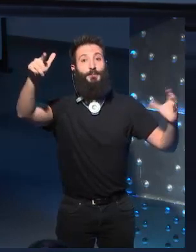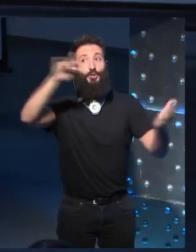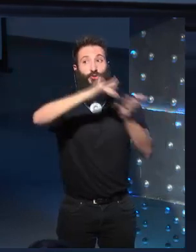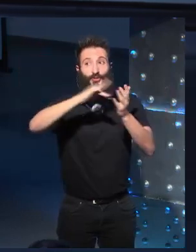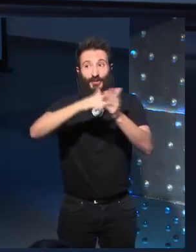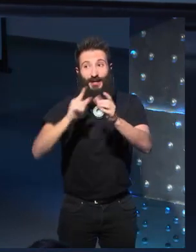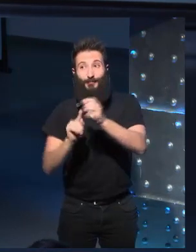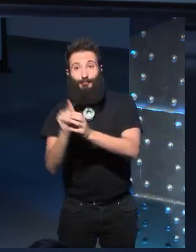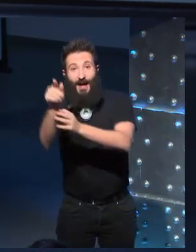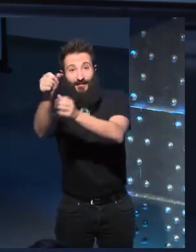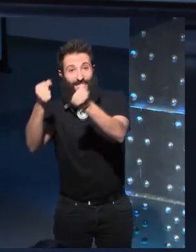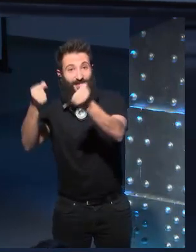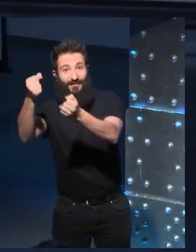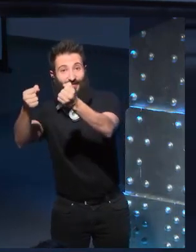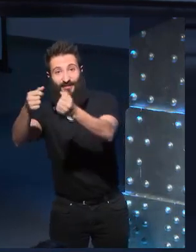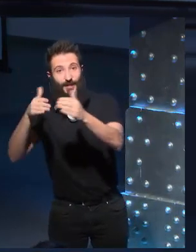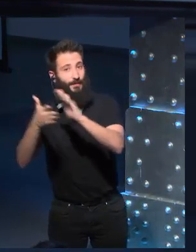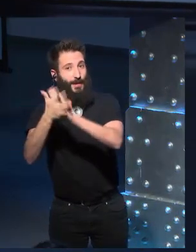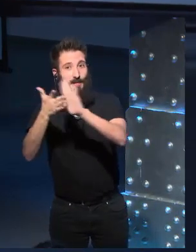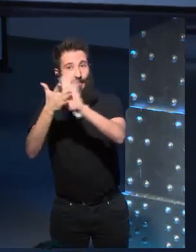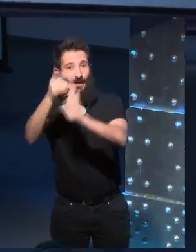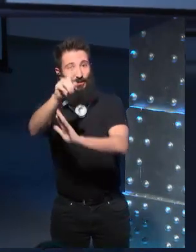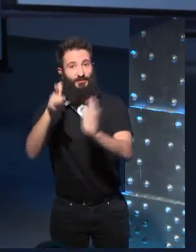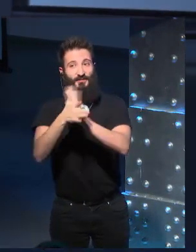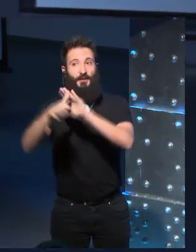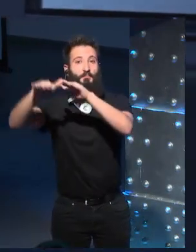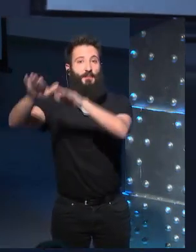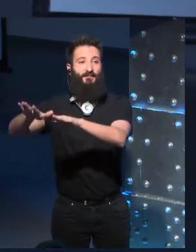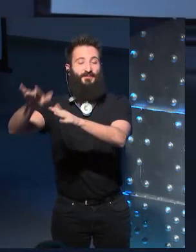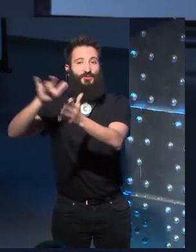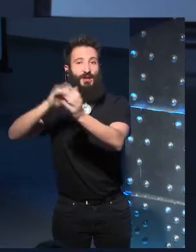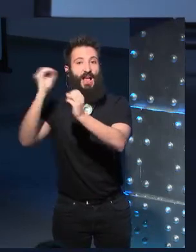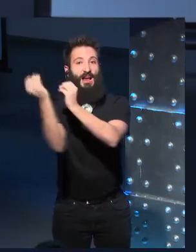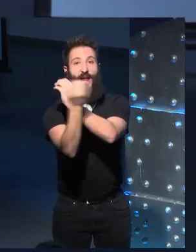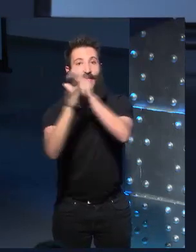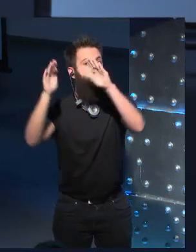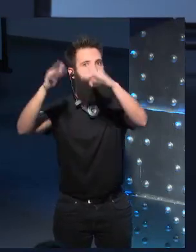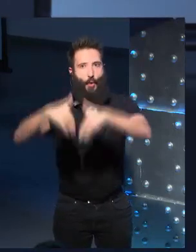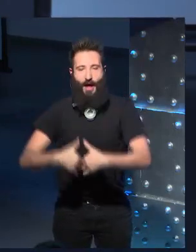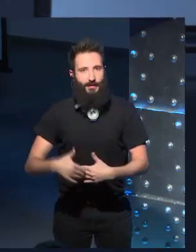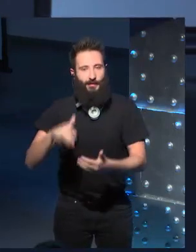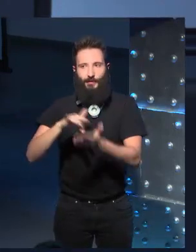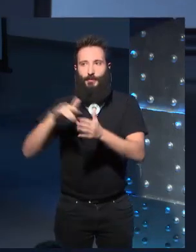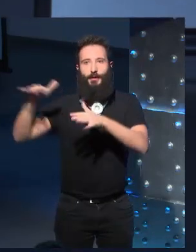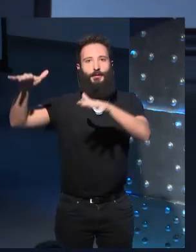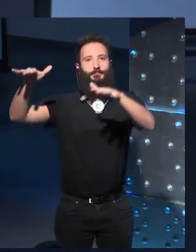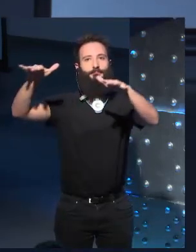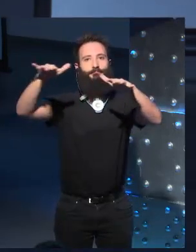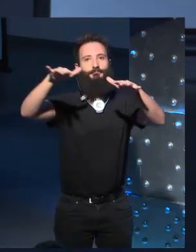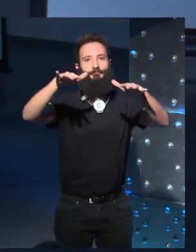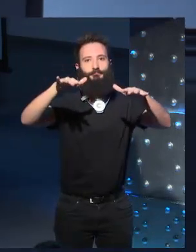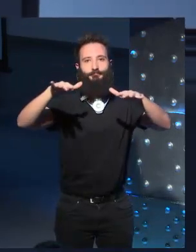It's there, okay? You don't have gravity underneath your feet anymore. So you're floating on your